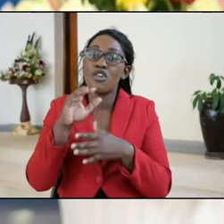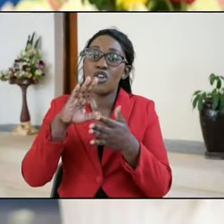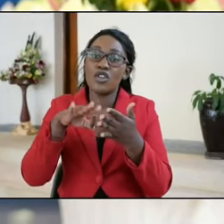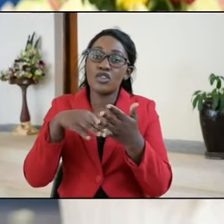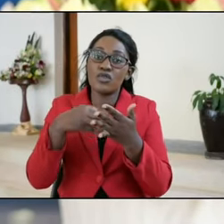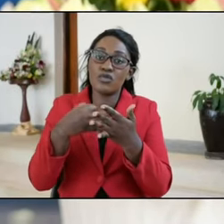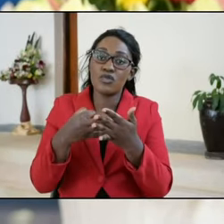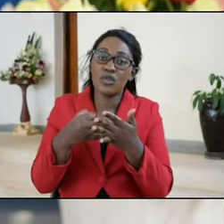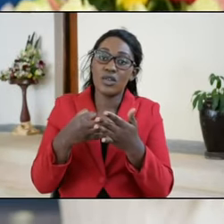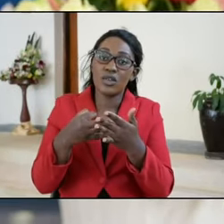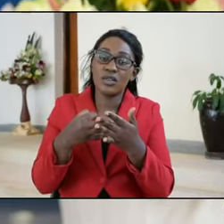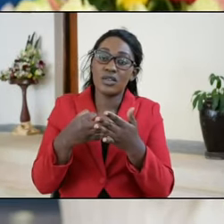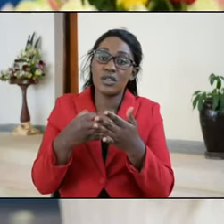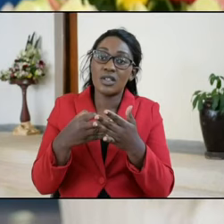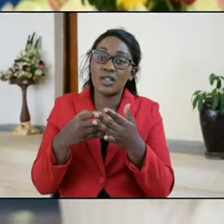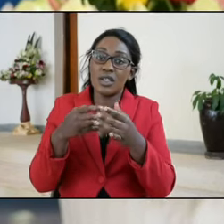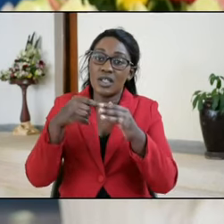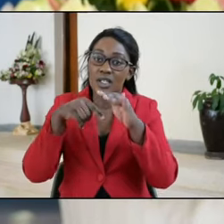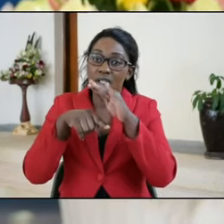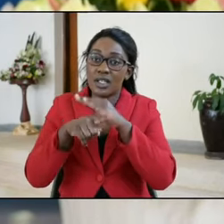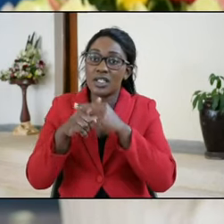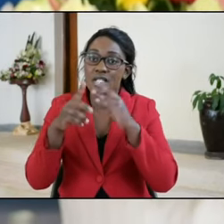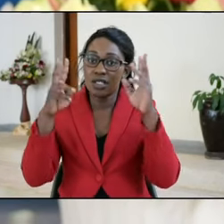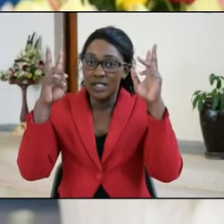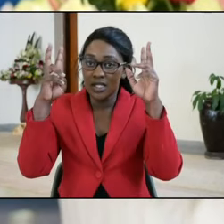deceptions. Esther,